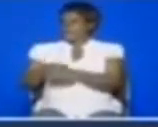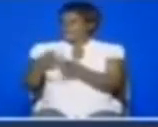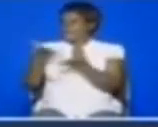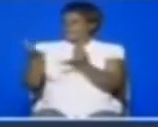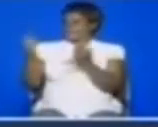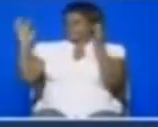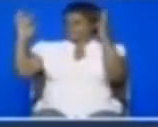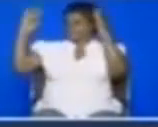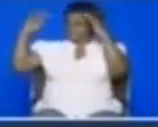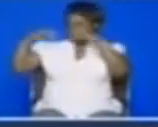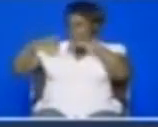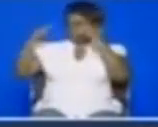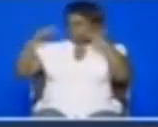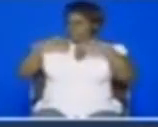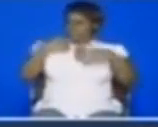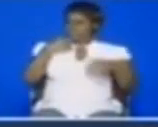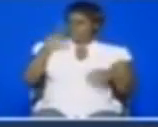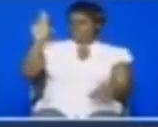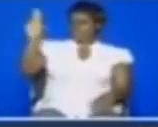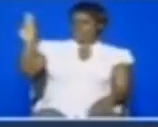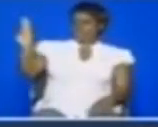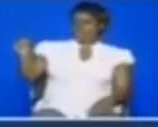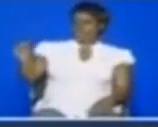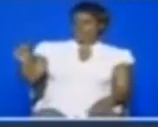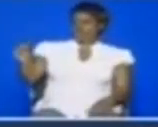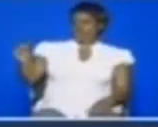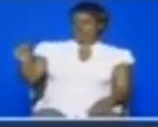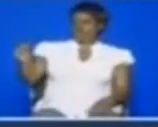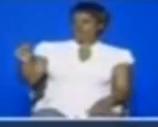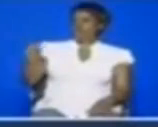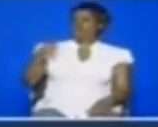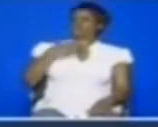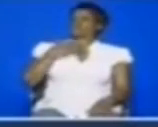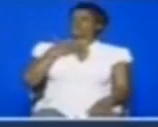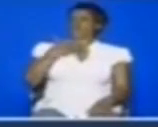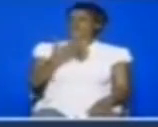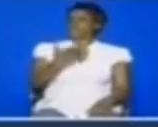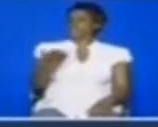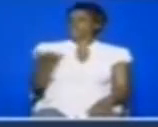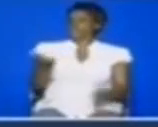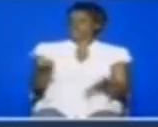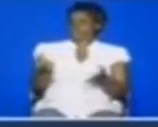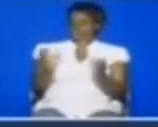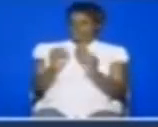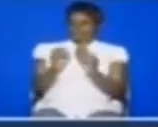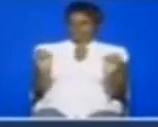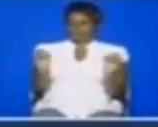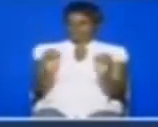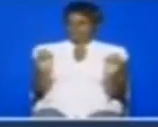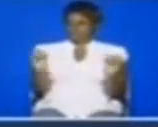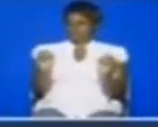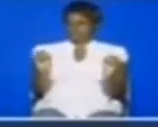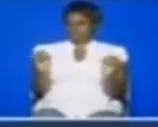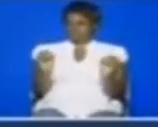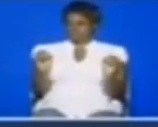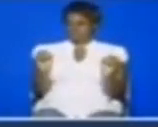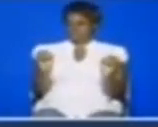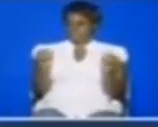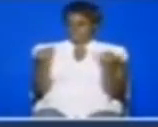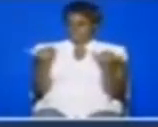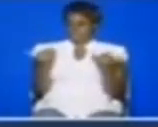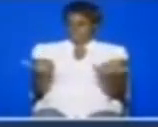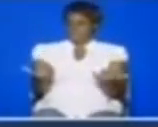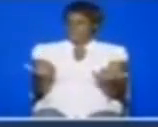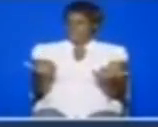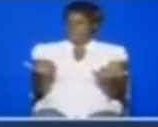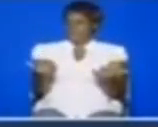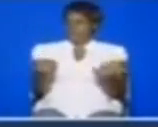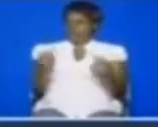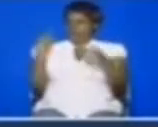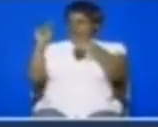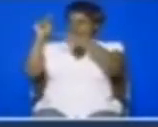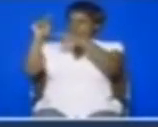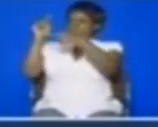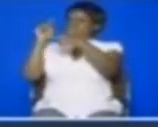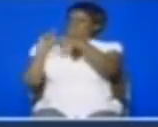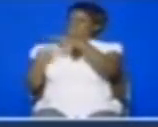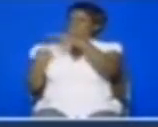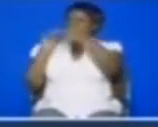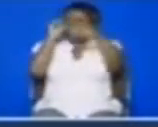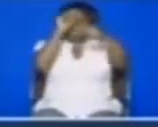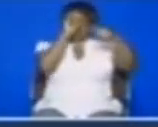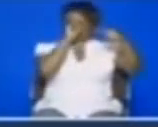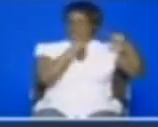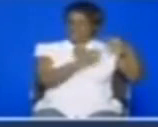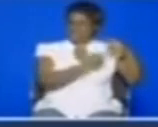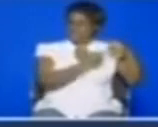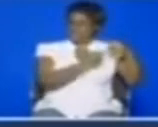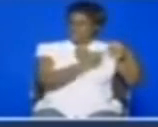rally. Mm-hmm. He actually said, no, we do not want you to behave in this manner. Because now there's going to be retaliation. Mm-hmm. Okay,